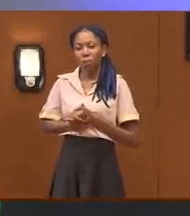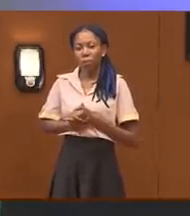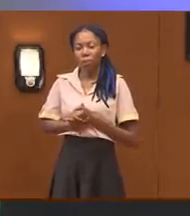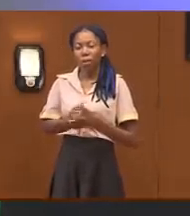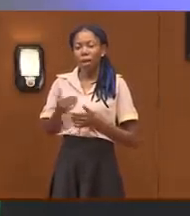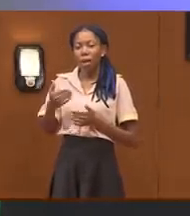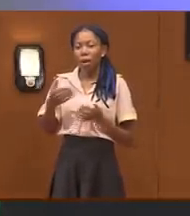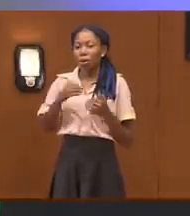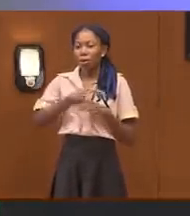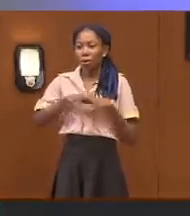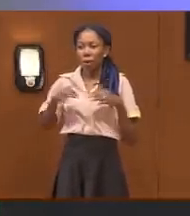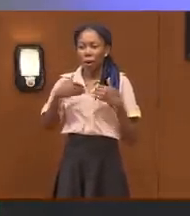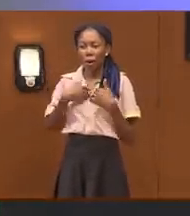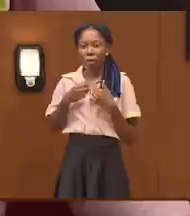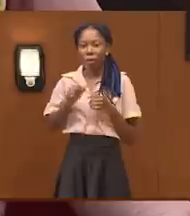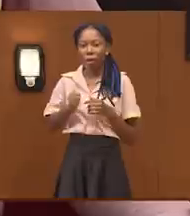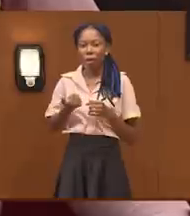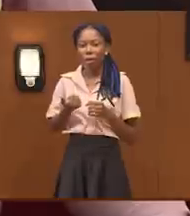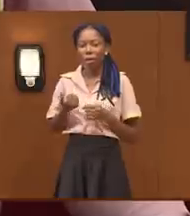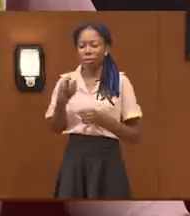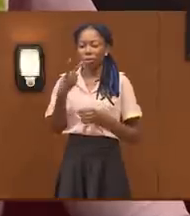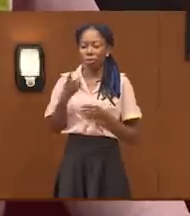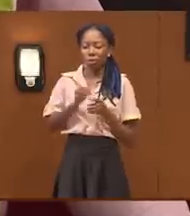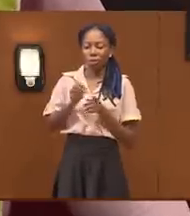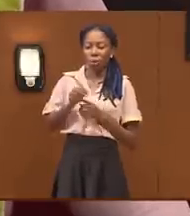There's no two different between three and four.